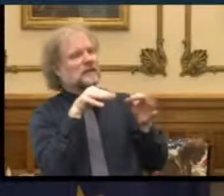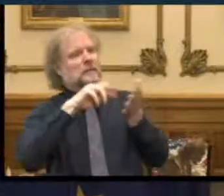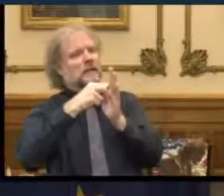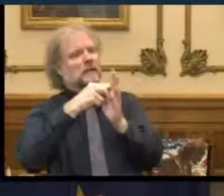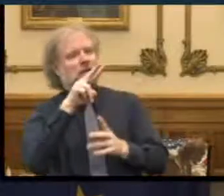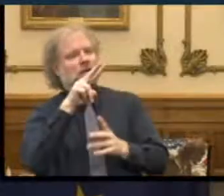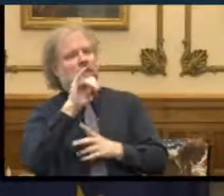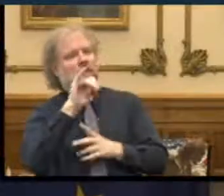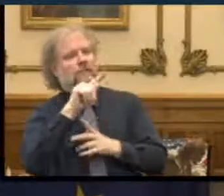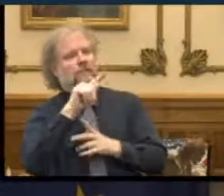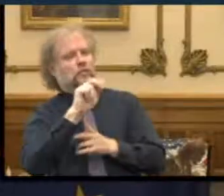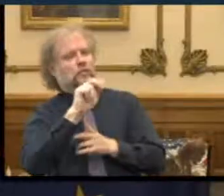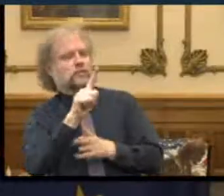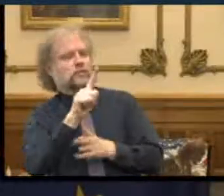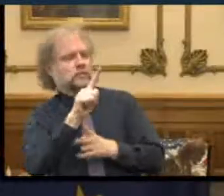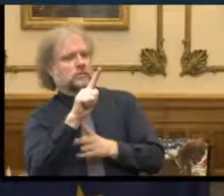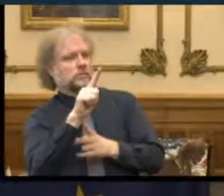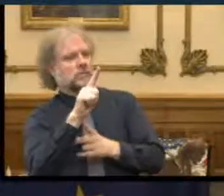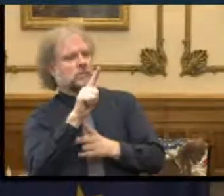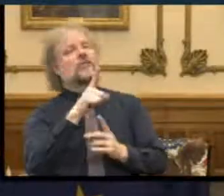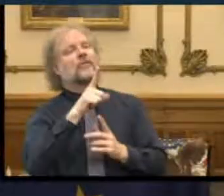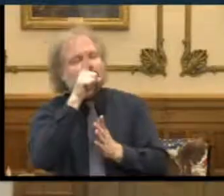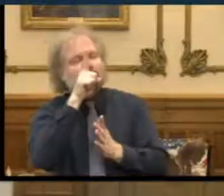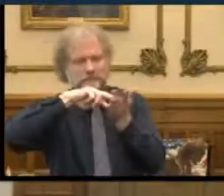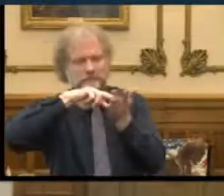virtual, the original intent?